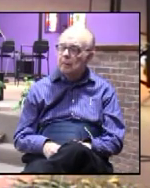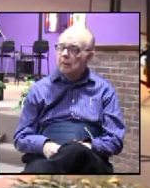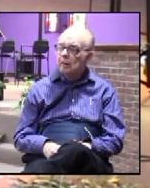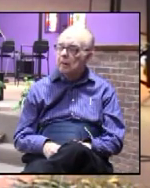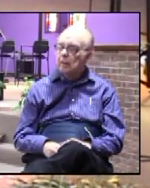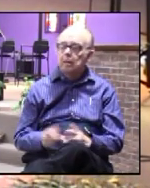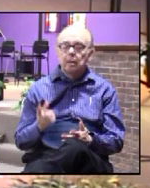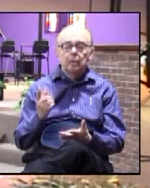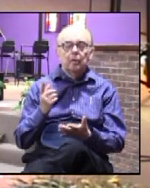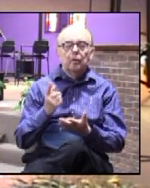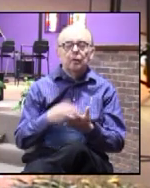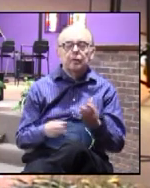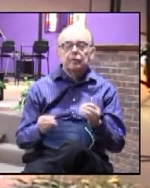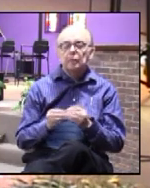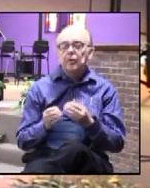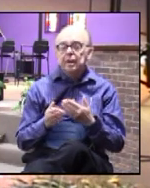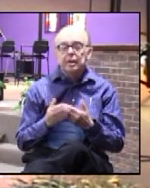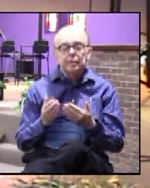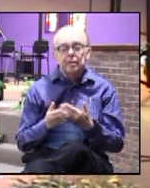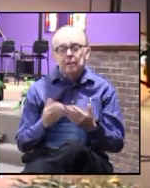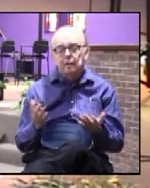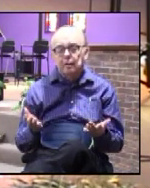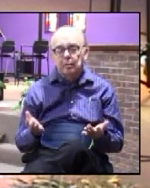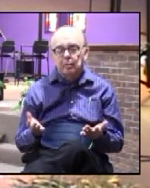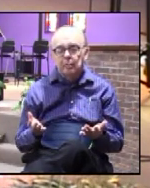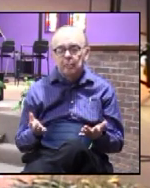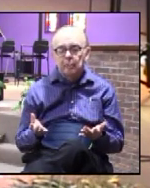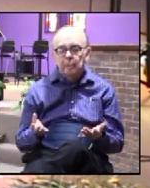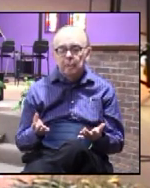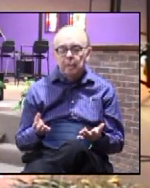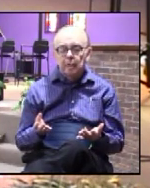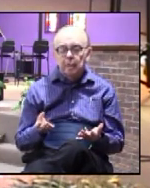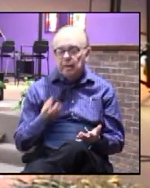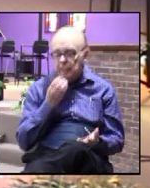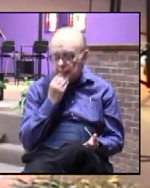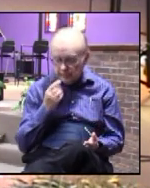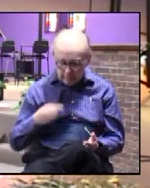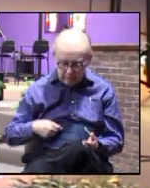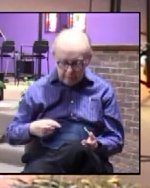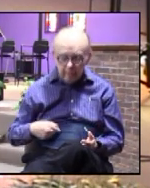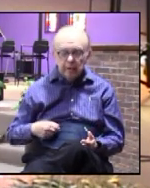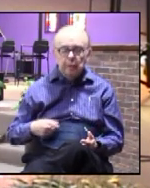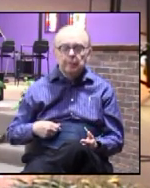What's more convenient, feeding your belly or feeding your soul?